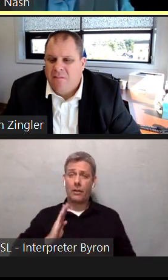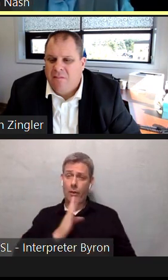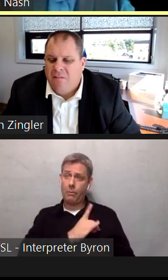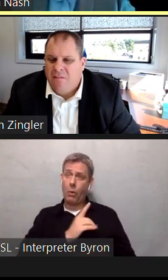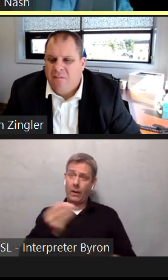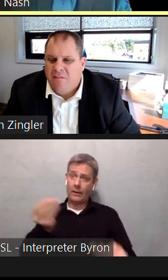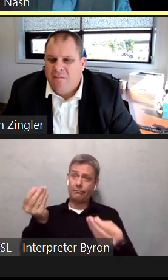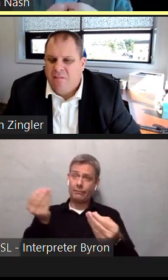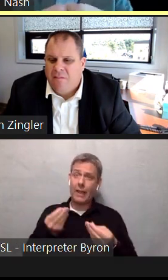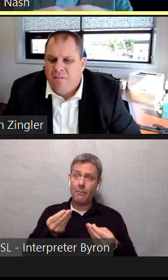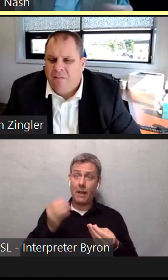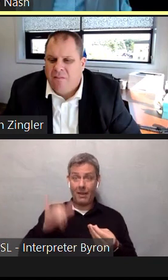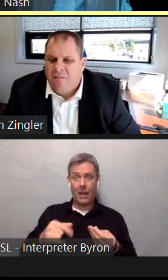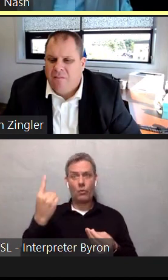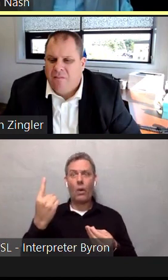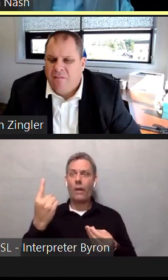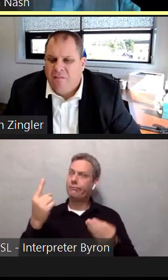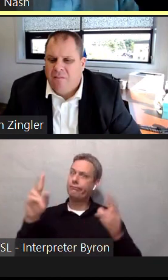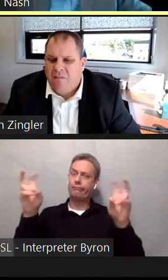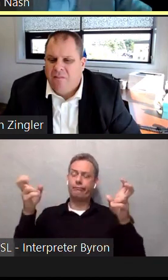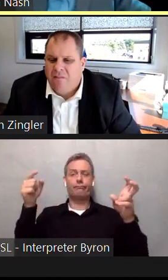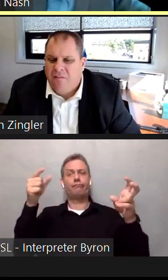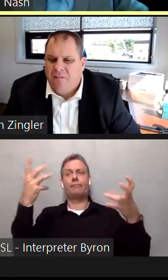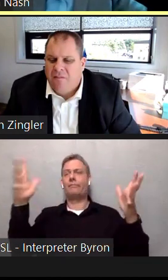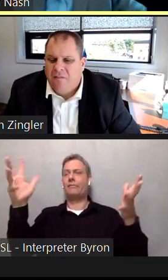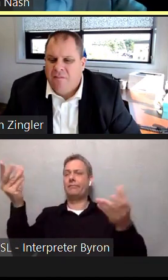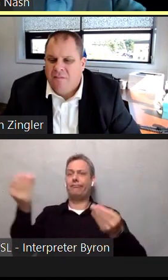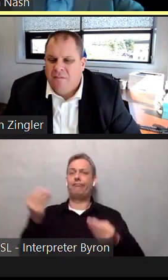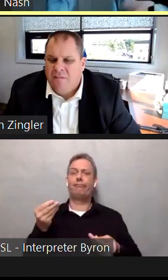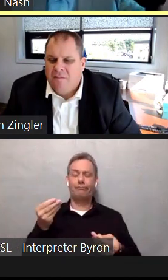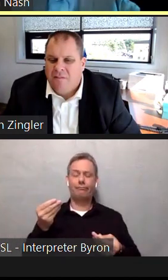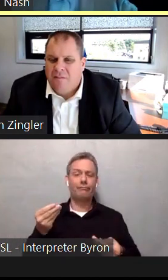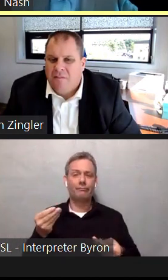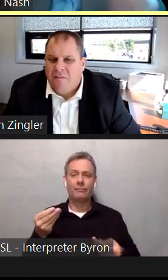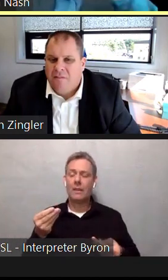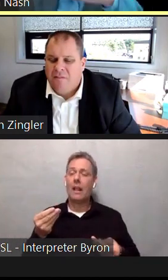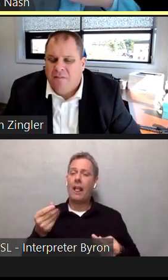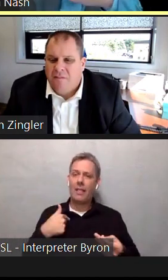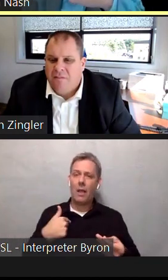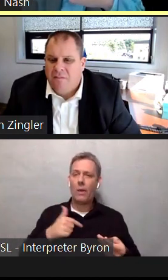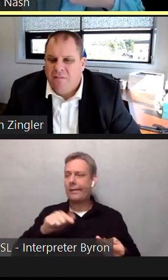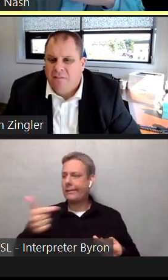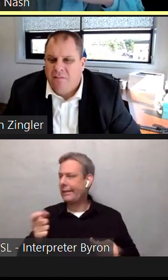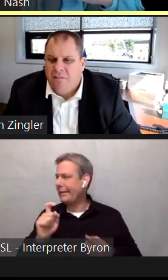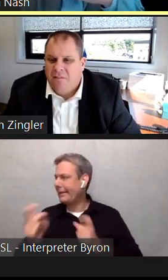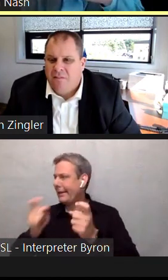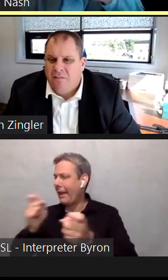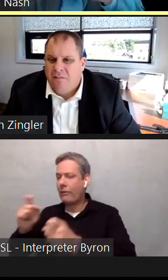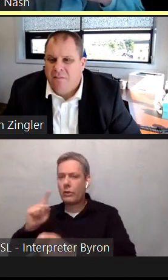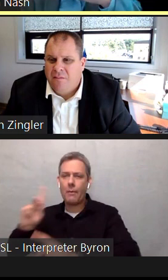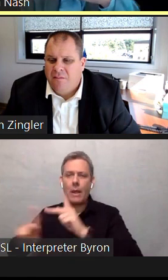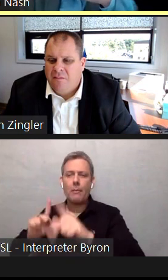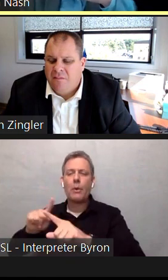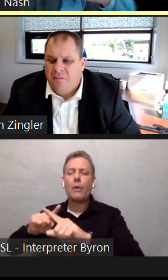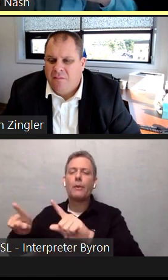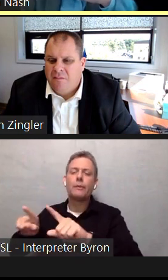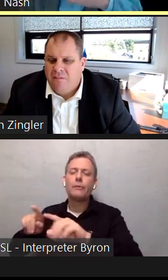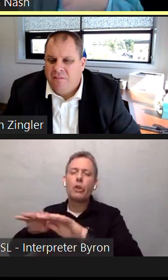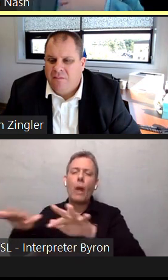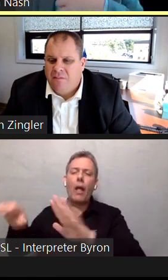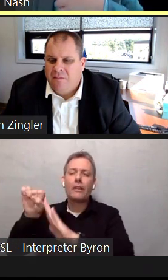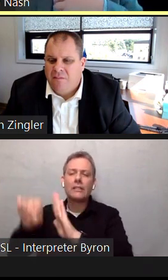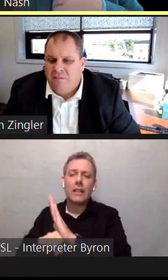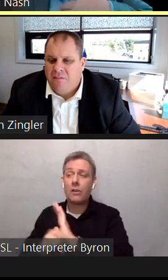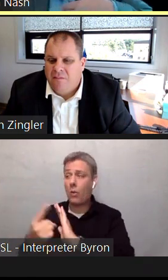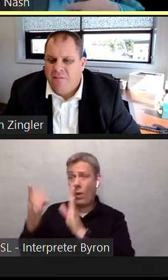of those assignments. And then we assign the guardianship responsibilities out to our specialists across the state. And I heard that one individual was saying, well, they're not going to use